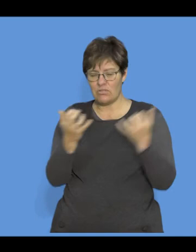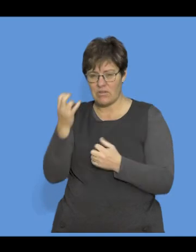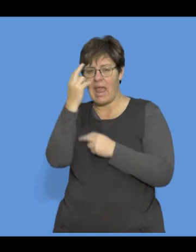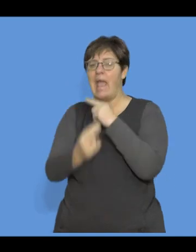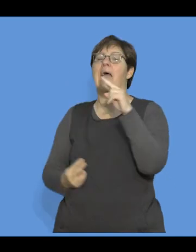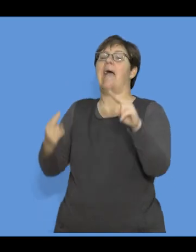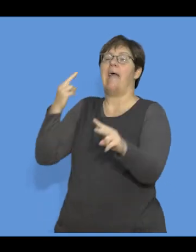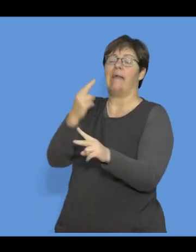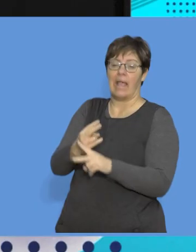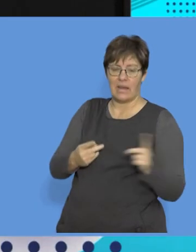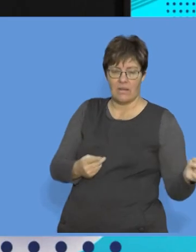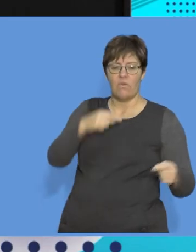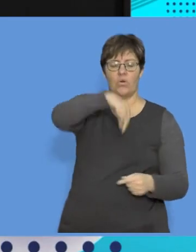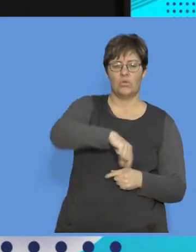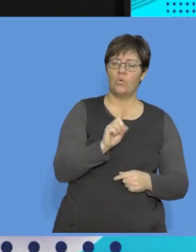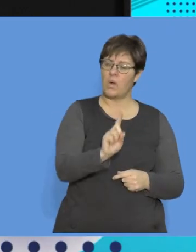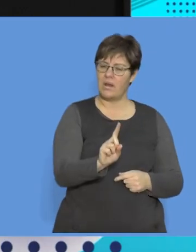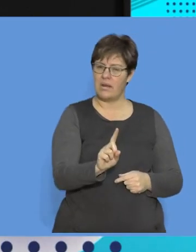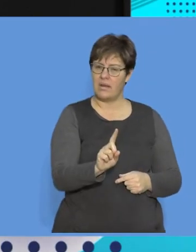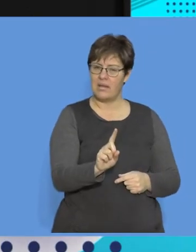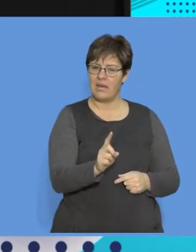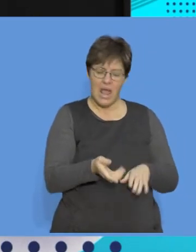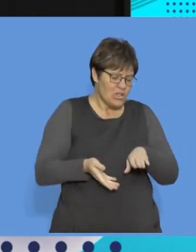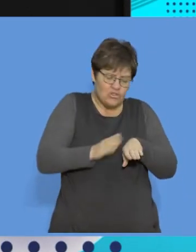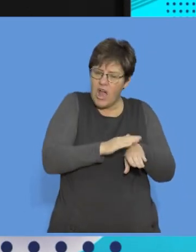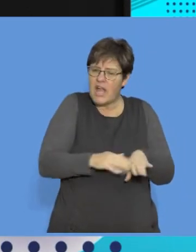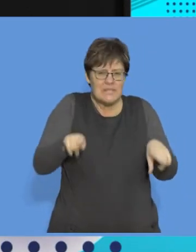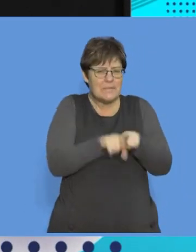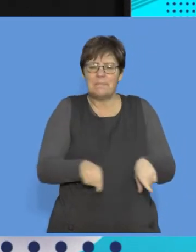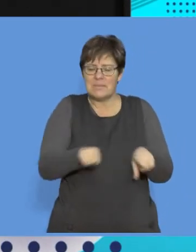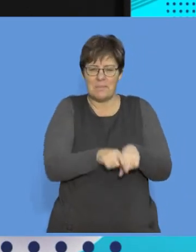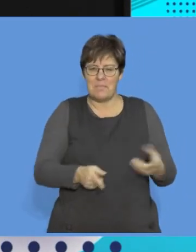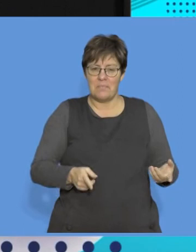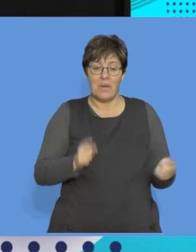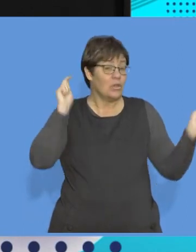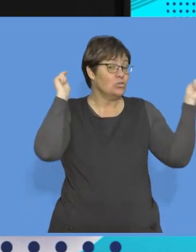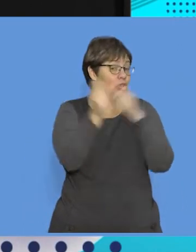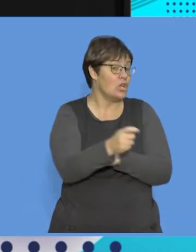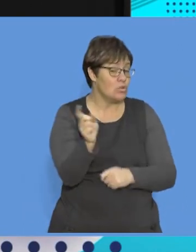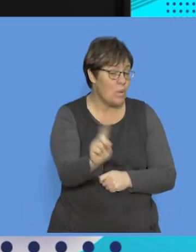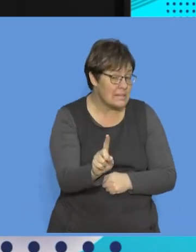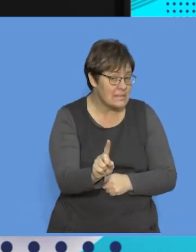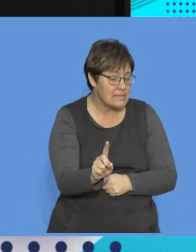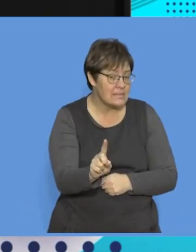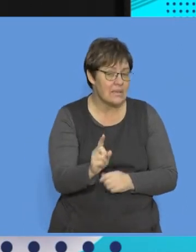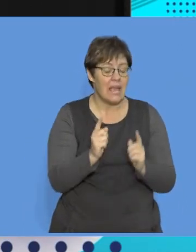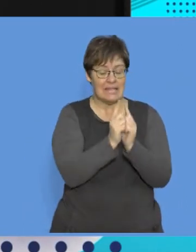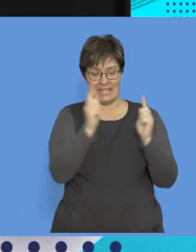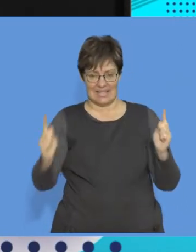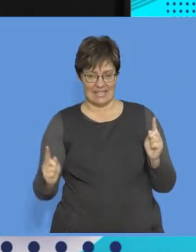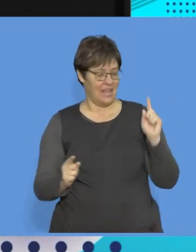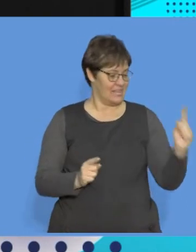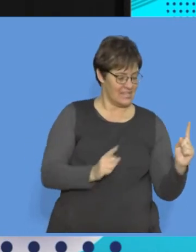again for Q1? The charges are the same, but what's changed? The distance between there and